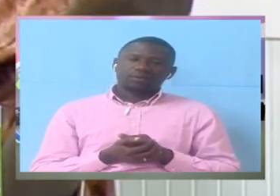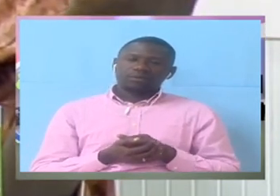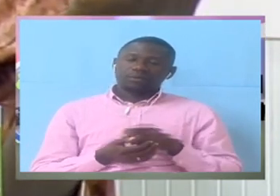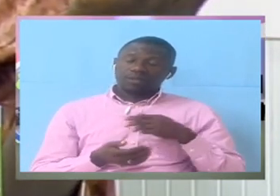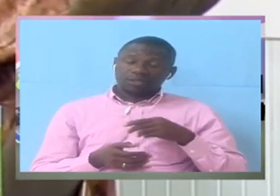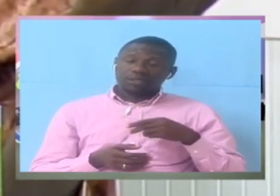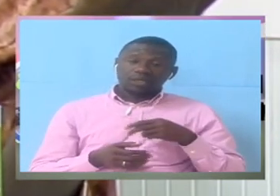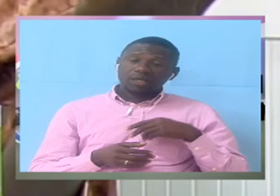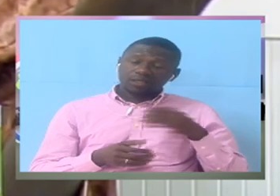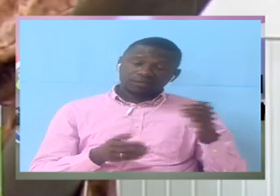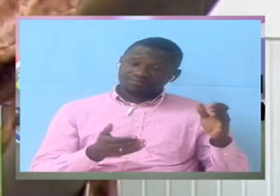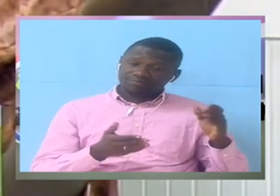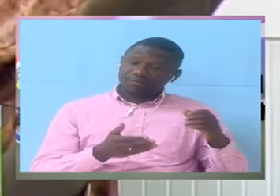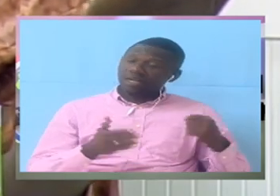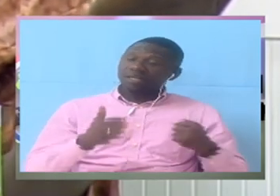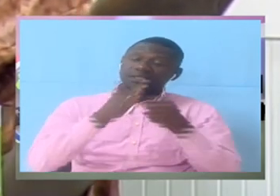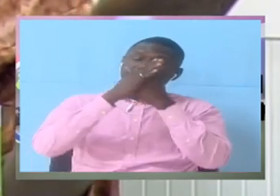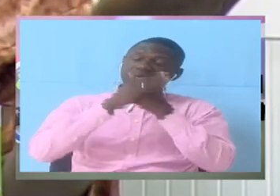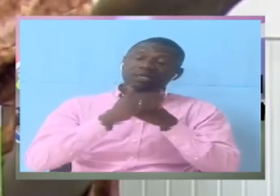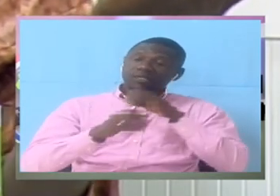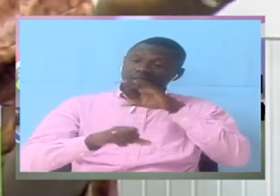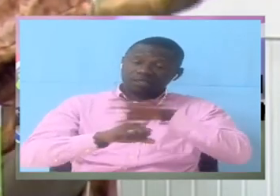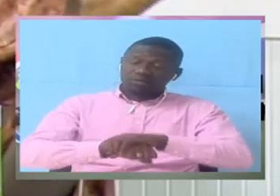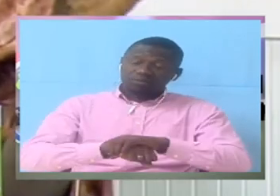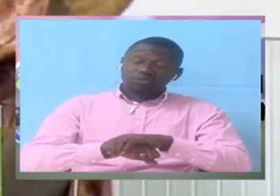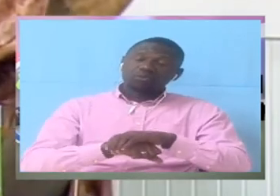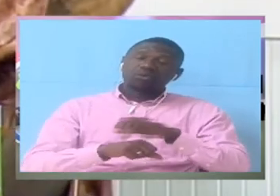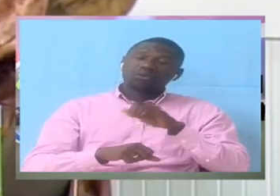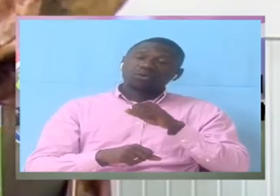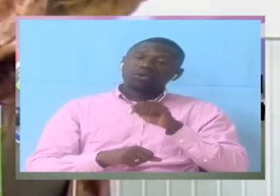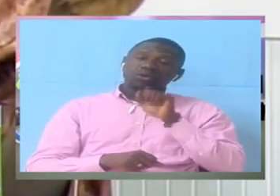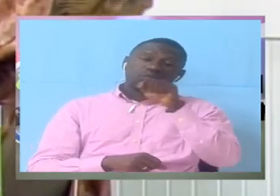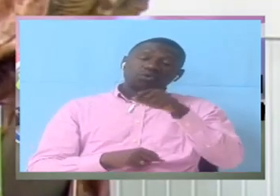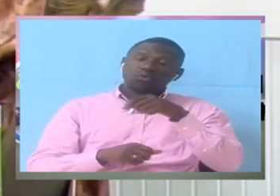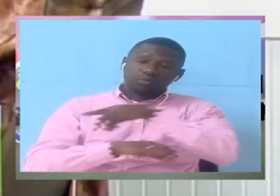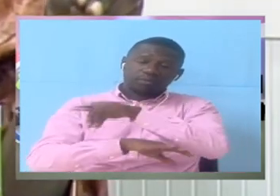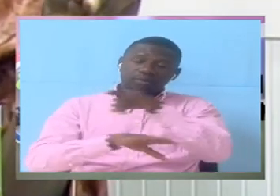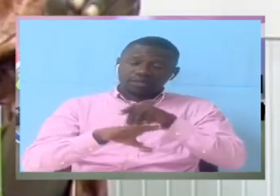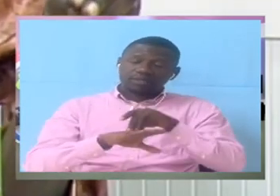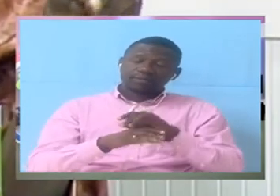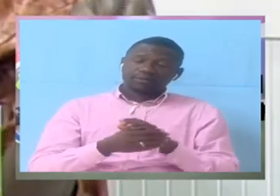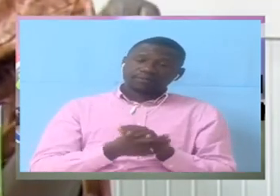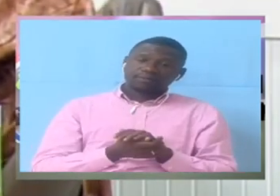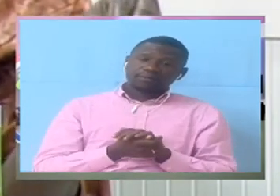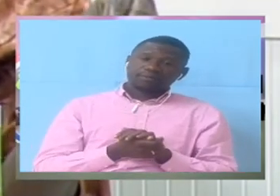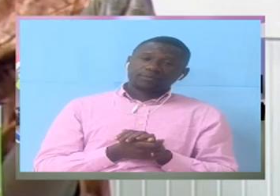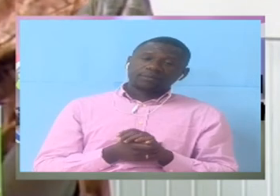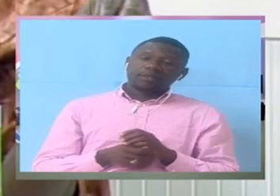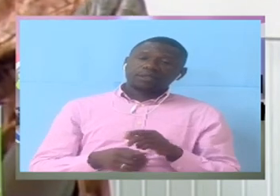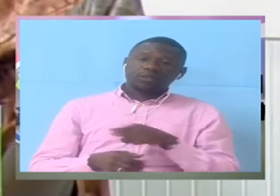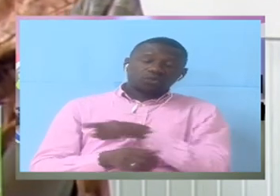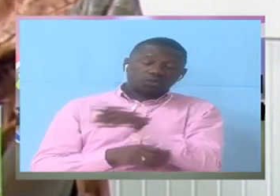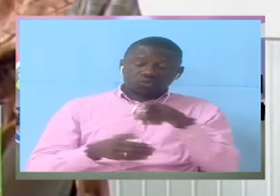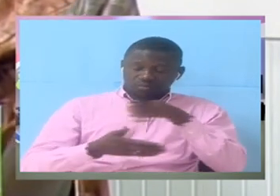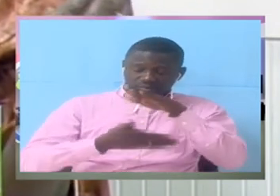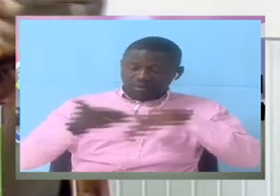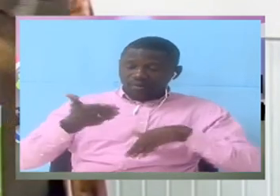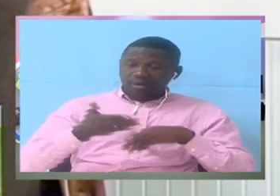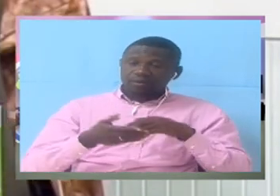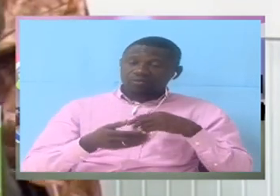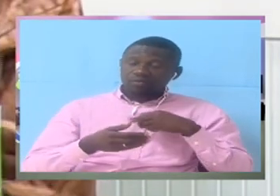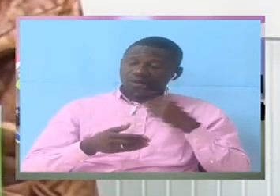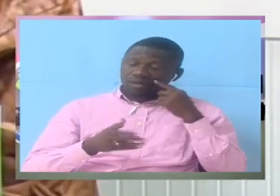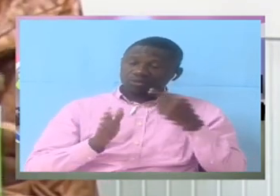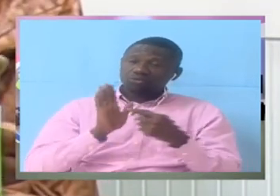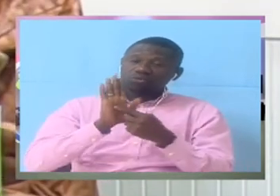Yes, they took over the base and captured our documents. Ghanaian Oliyo document le Bondi. Yes, those documents were the